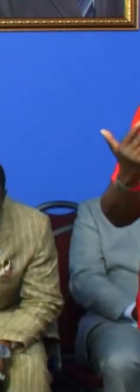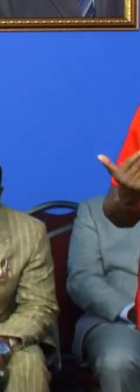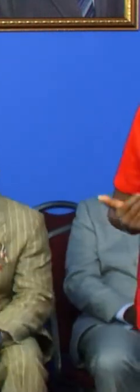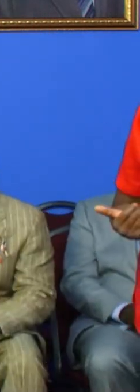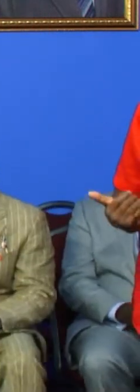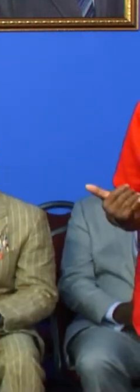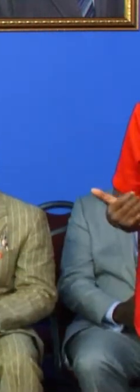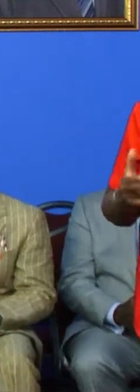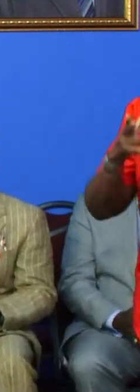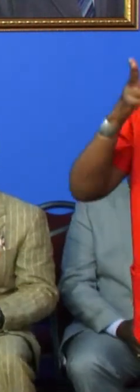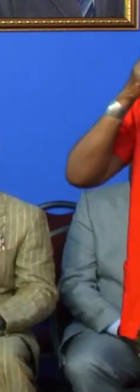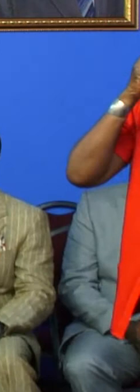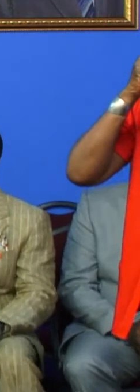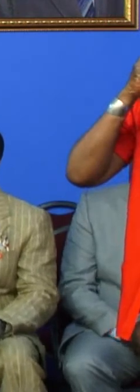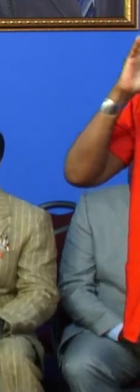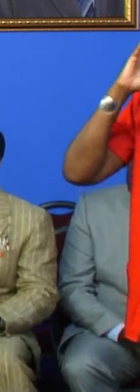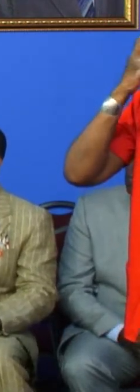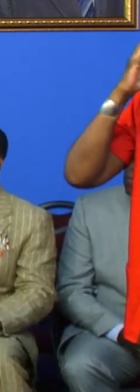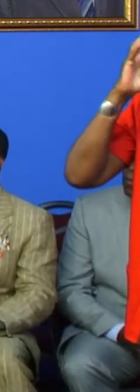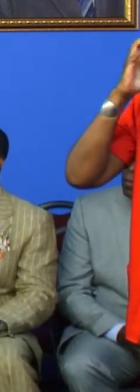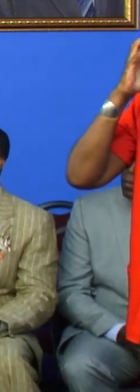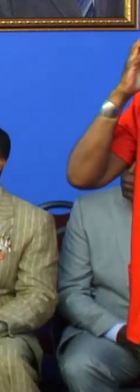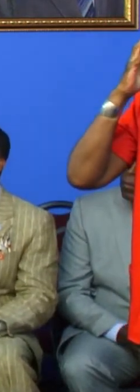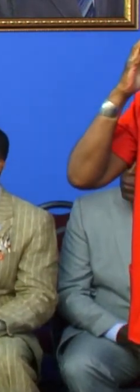on the radio.